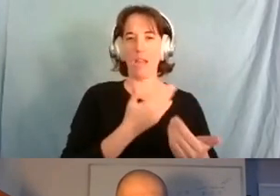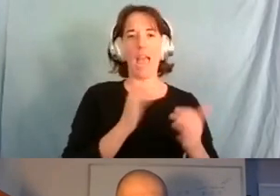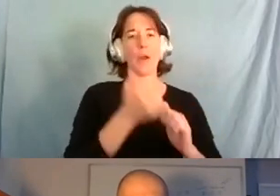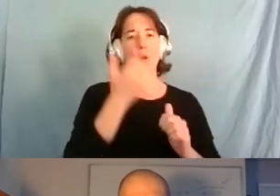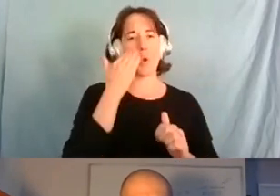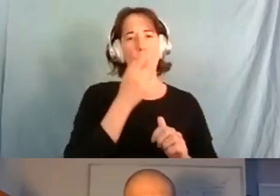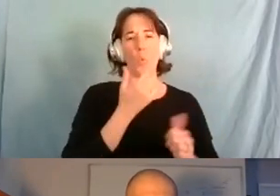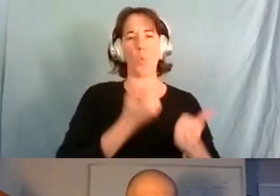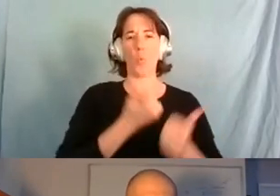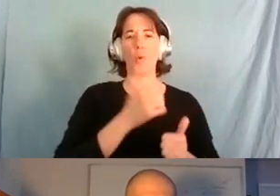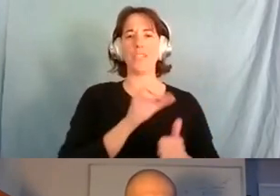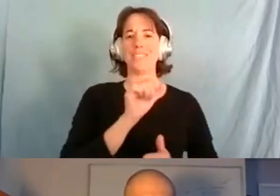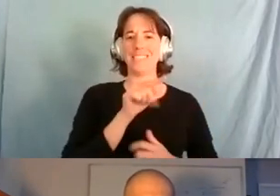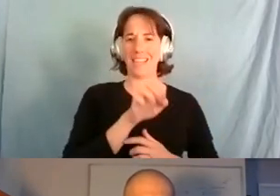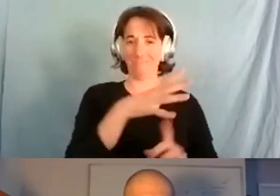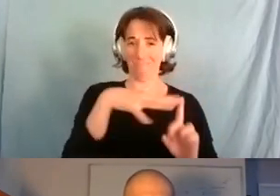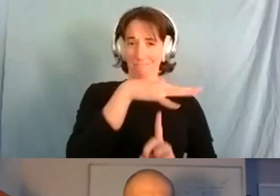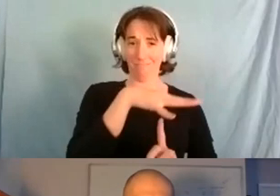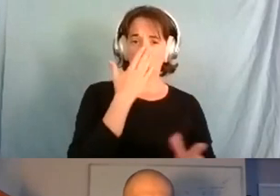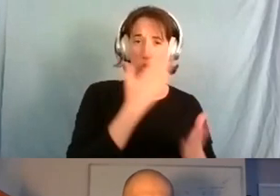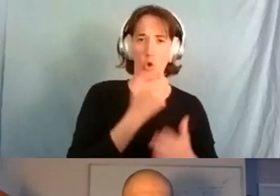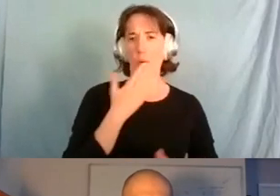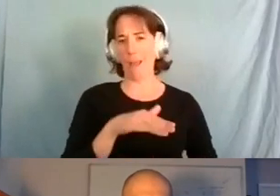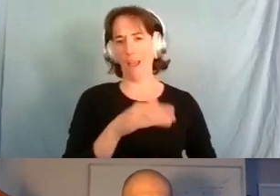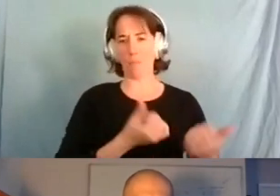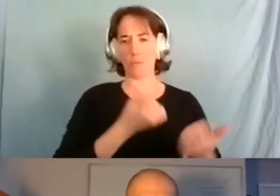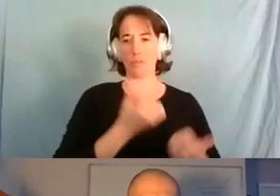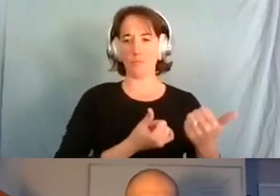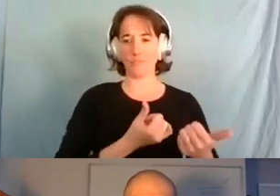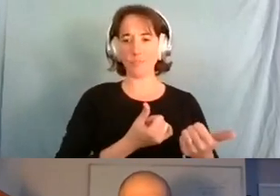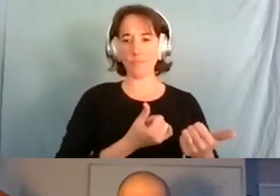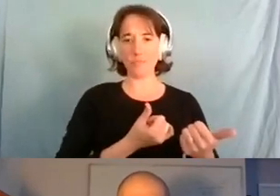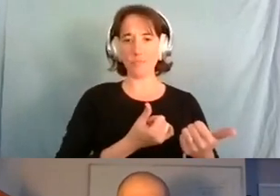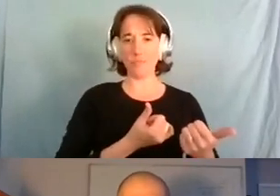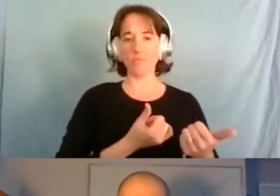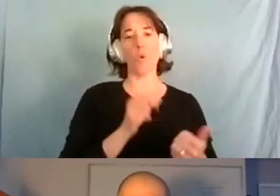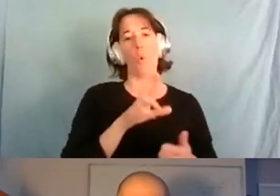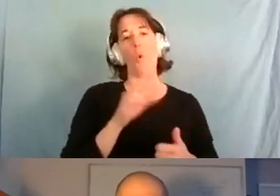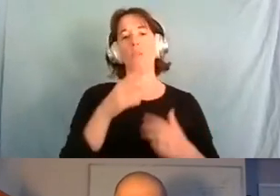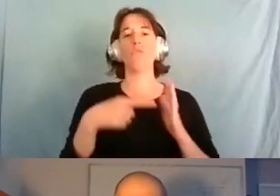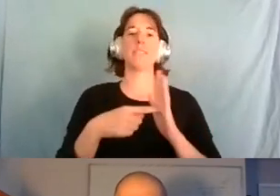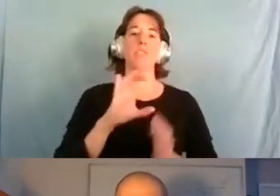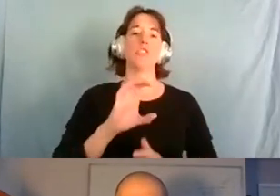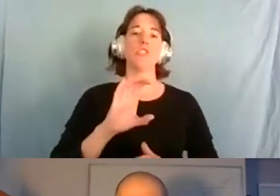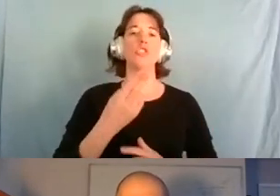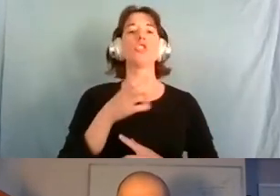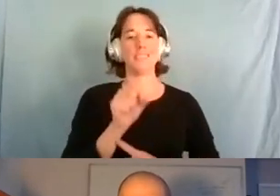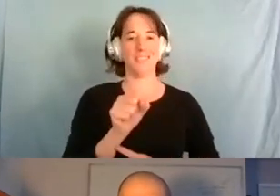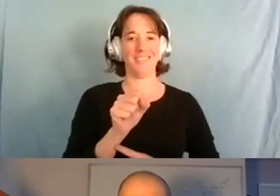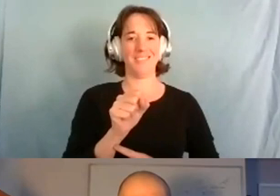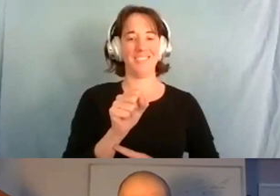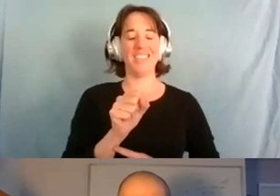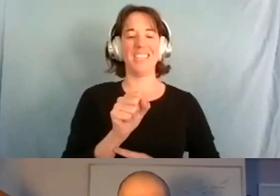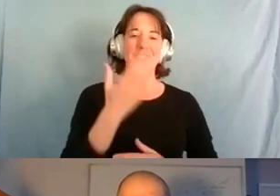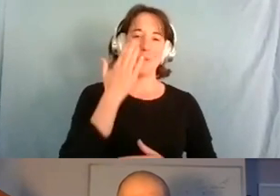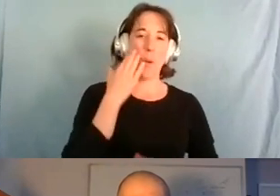is a good state to be in or a bad state? Or even in like chess, right? It's very hard to get all this